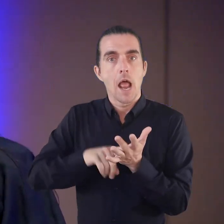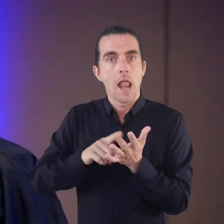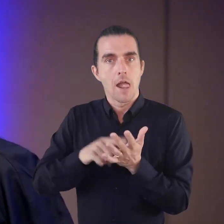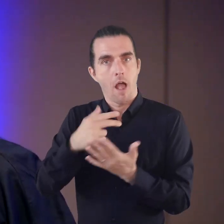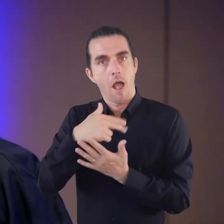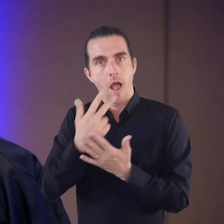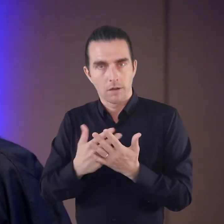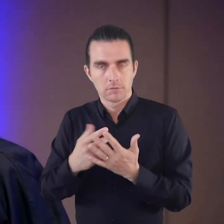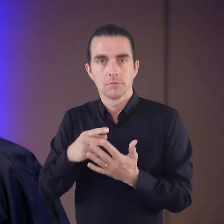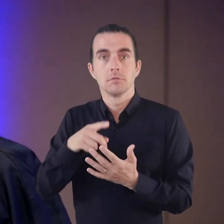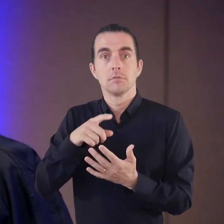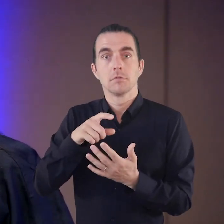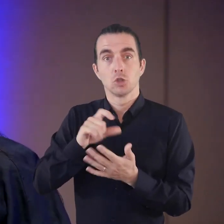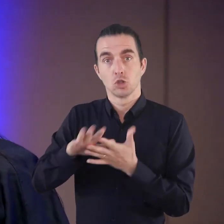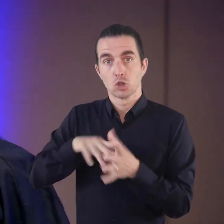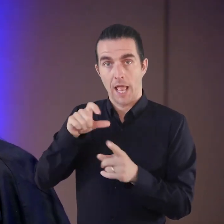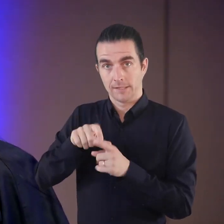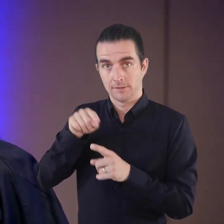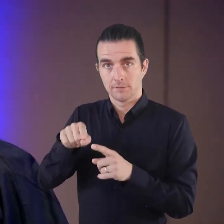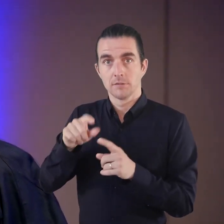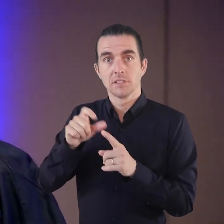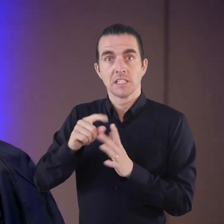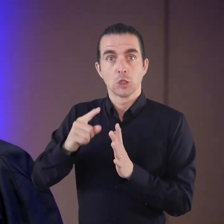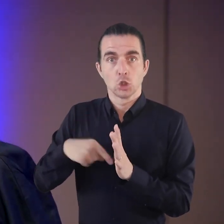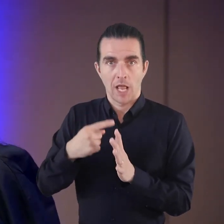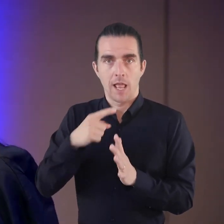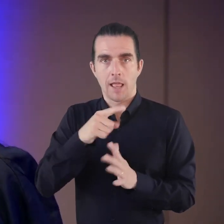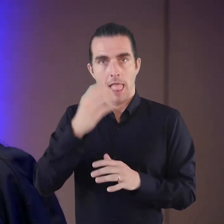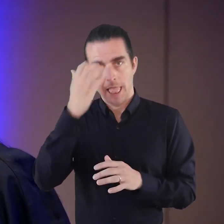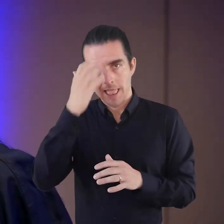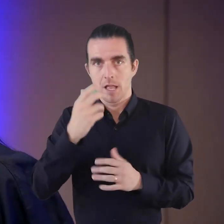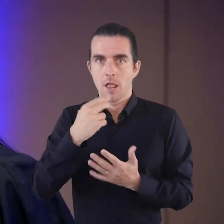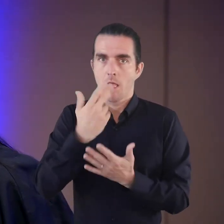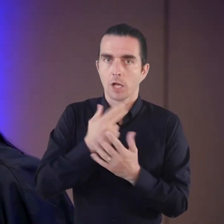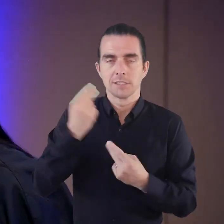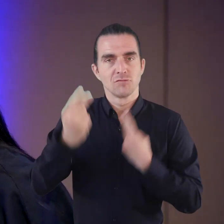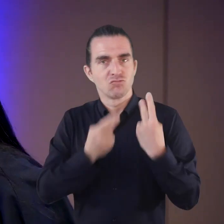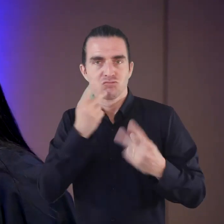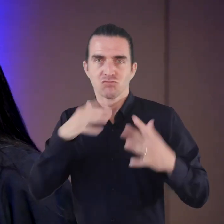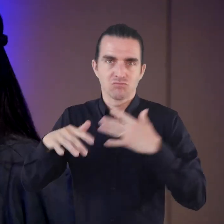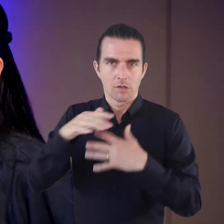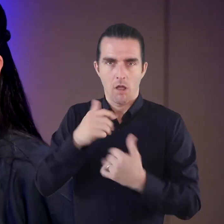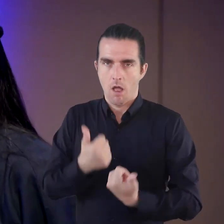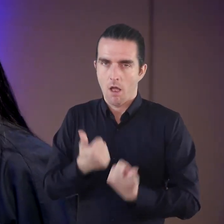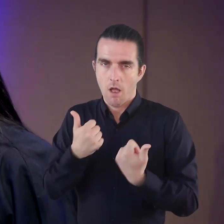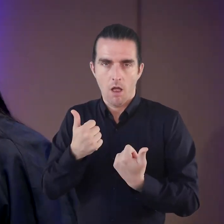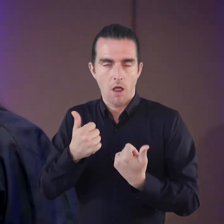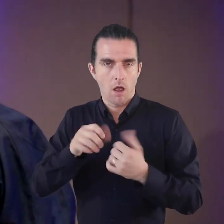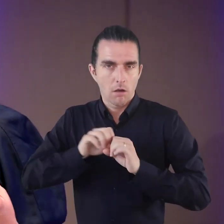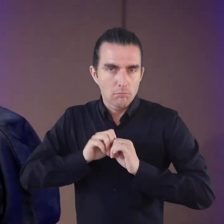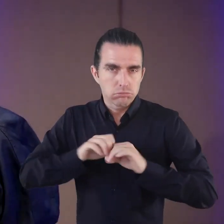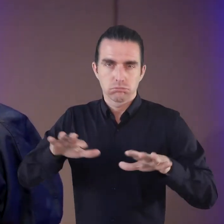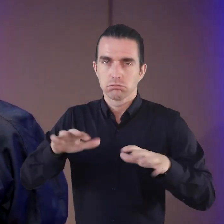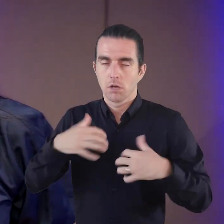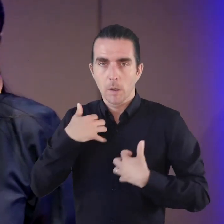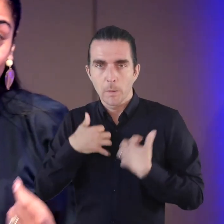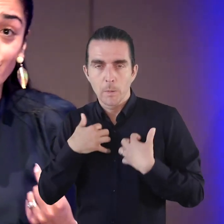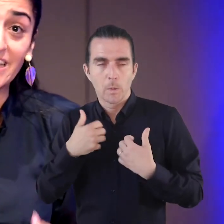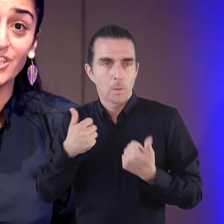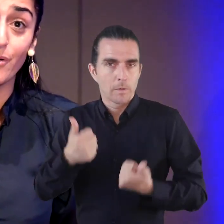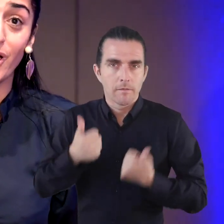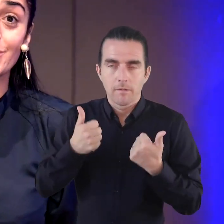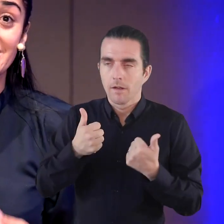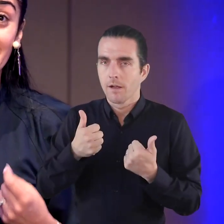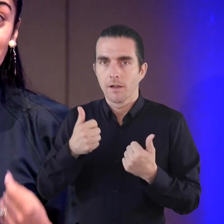out every time. Peer-to-peer influence, motivating and inspiring success. Chad's career as